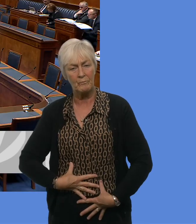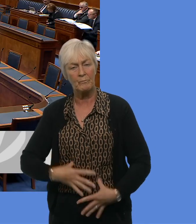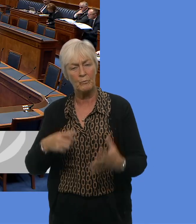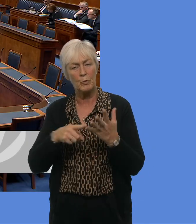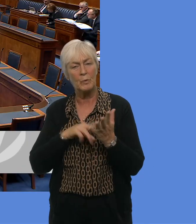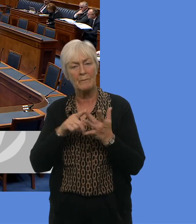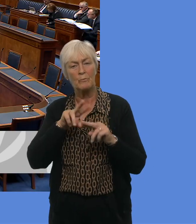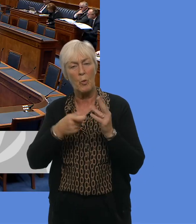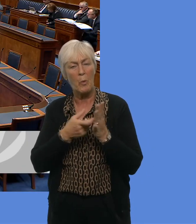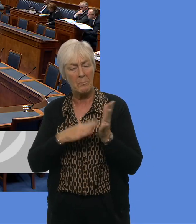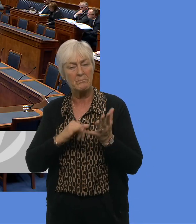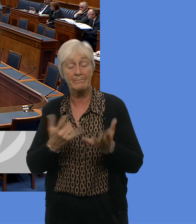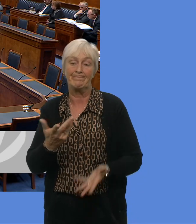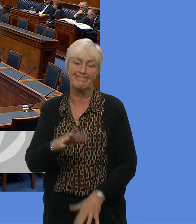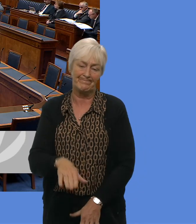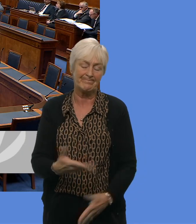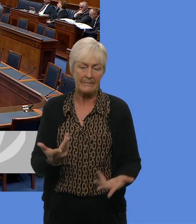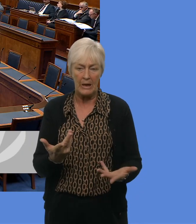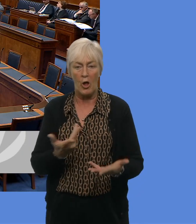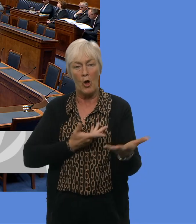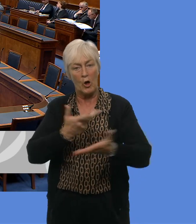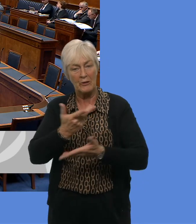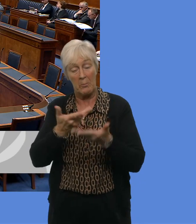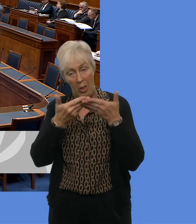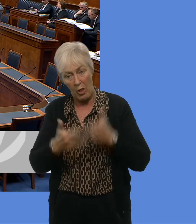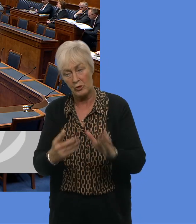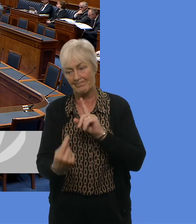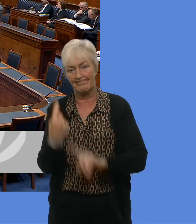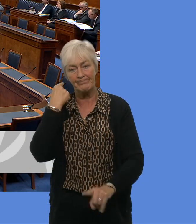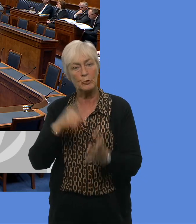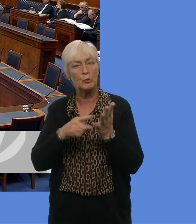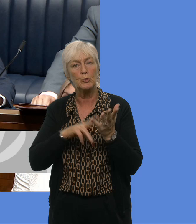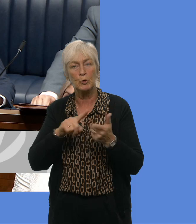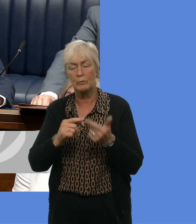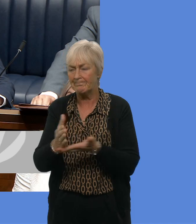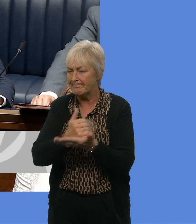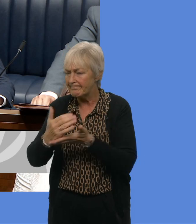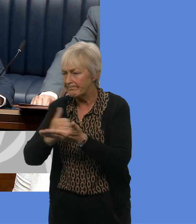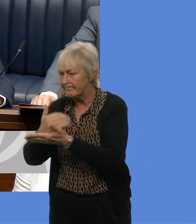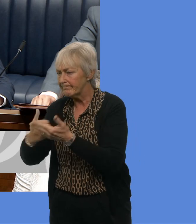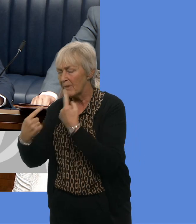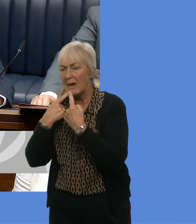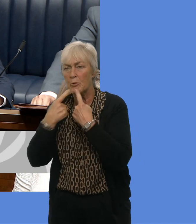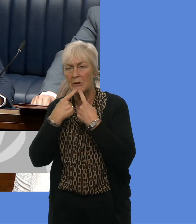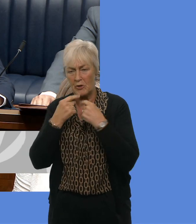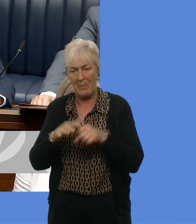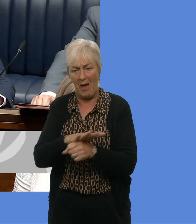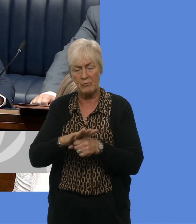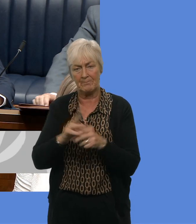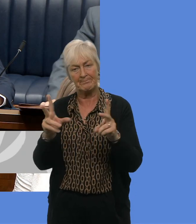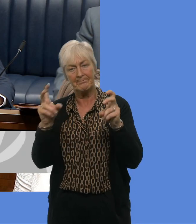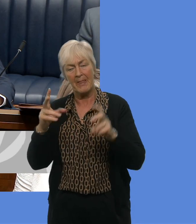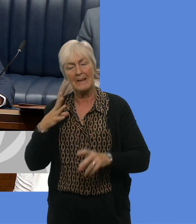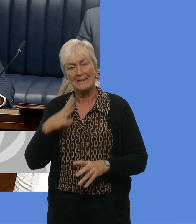Mr. Speaker, the consultation was launched in June, and it was to gather stakeholder views in areas such as the need for